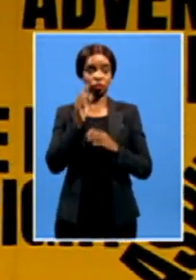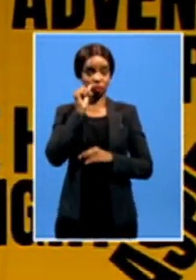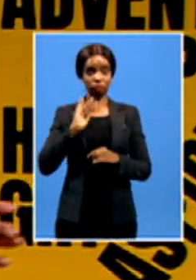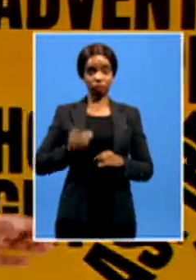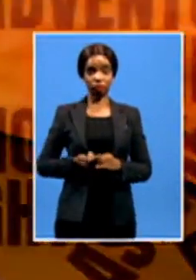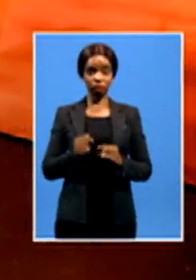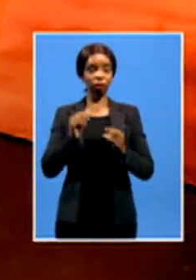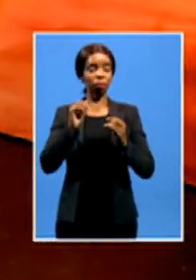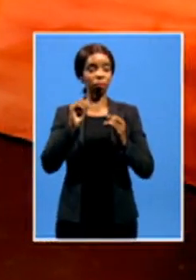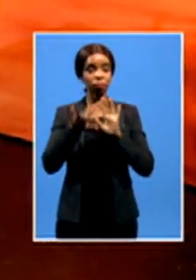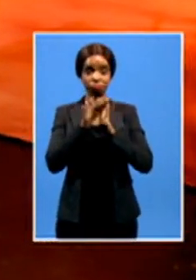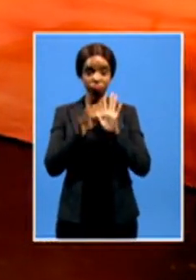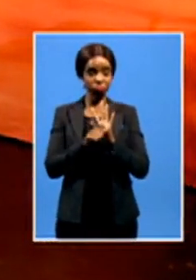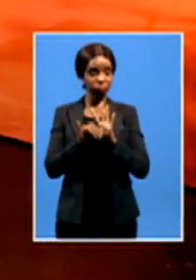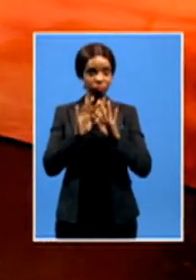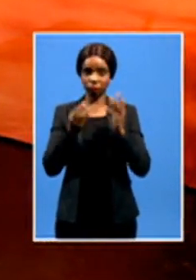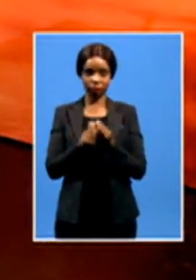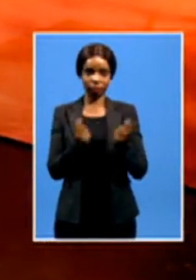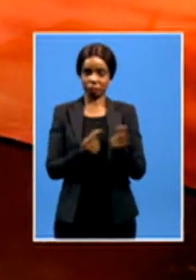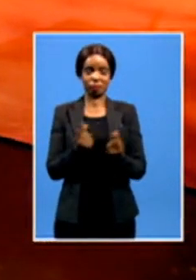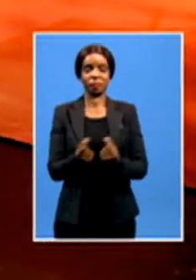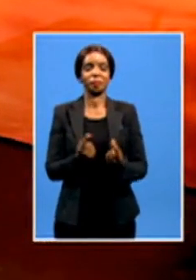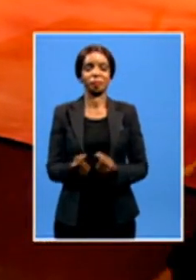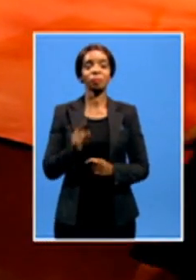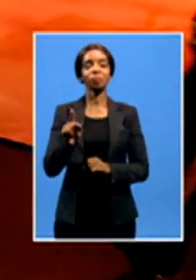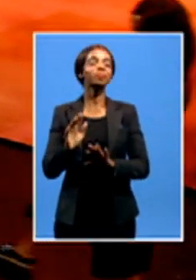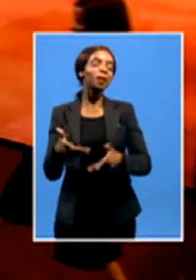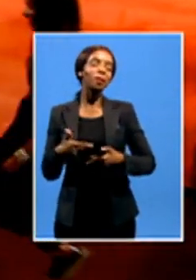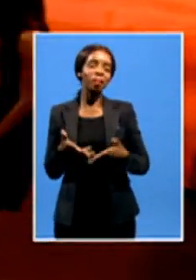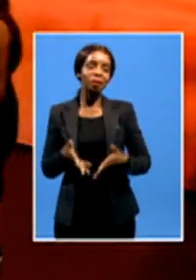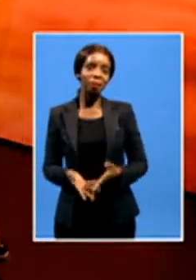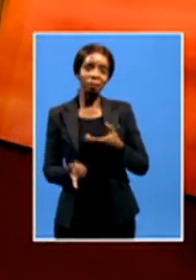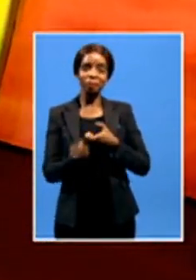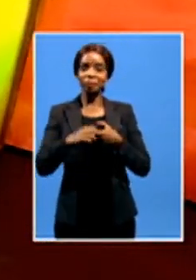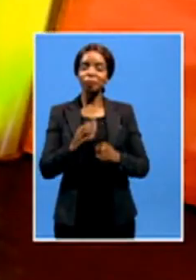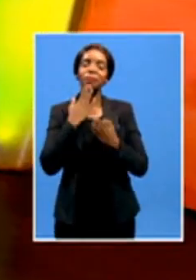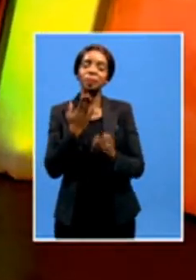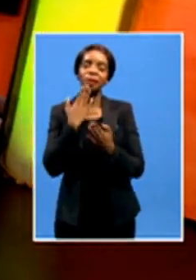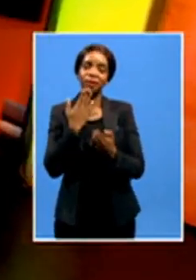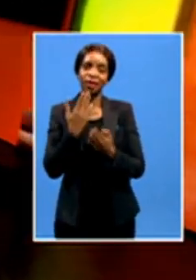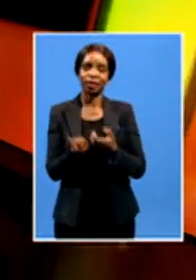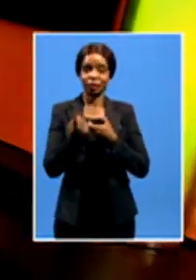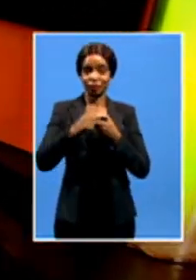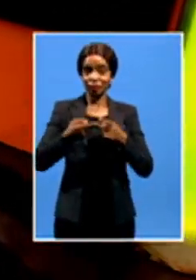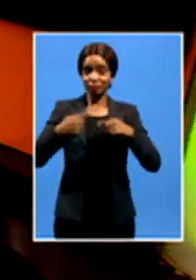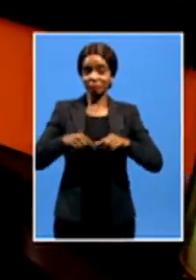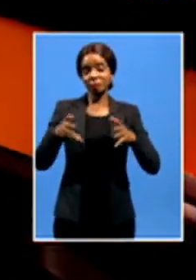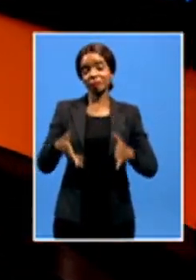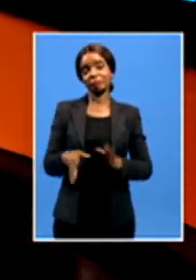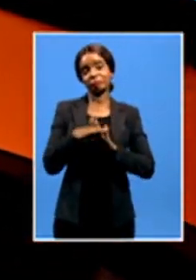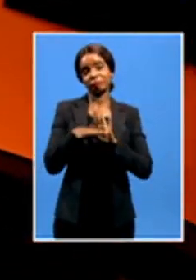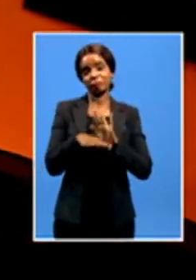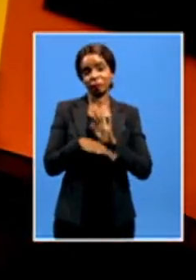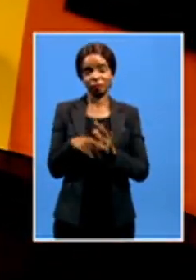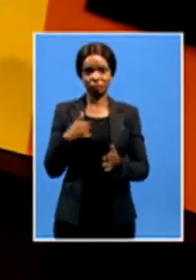course, identity. Welcome to the show, and thank you very much for joining us here on Democracy Gauge. I suppose what we're